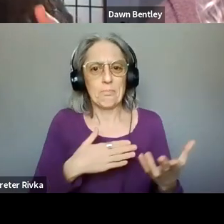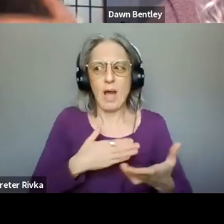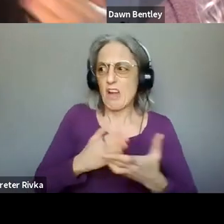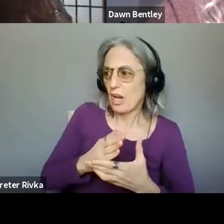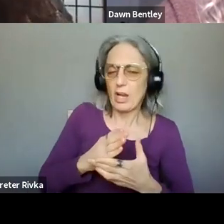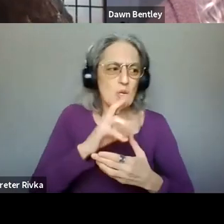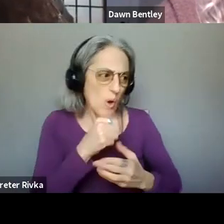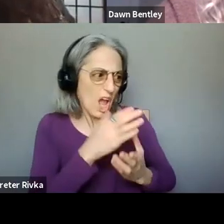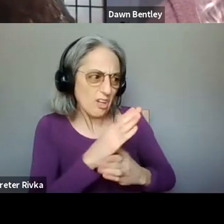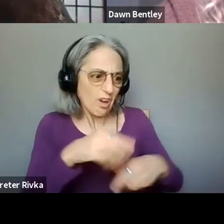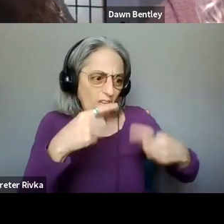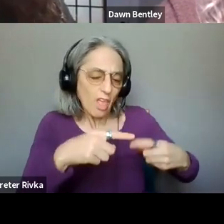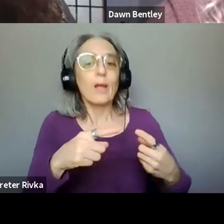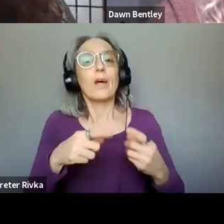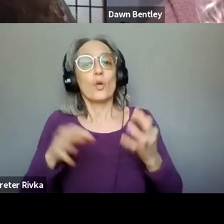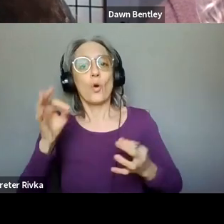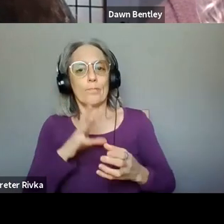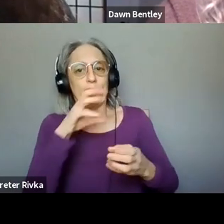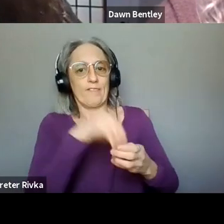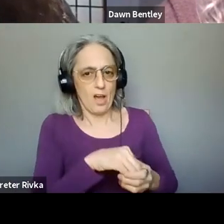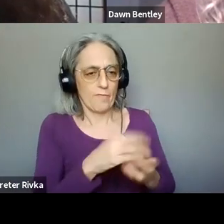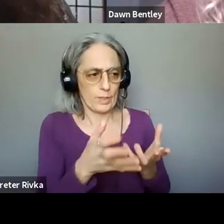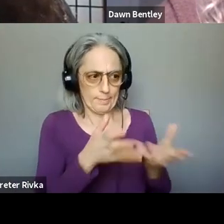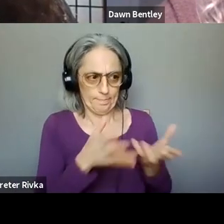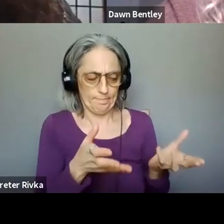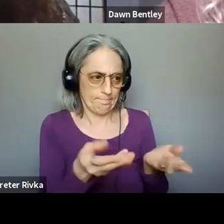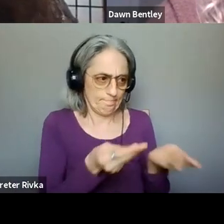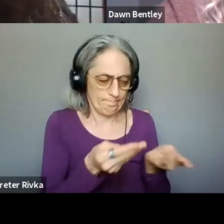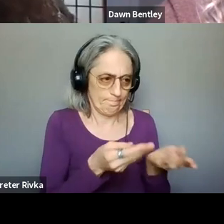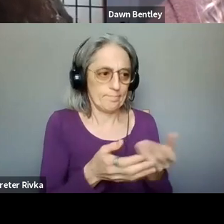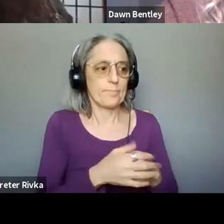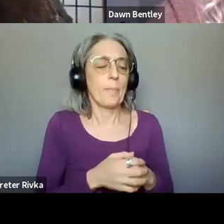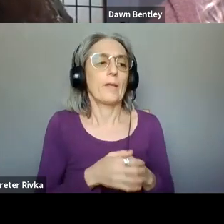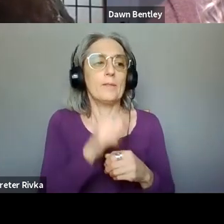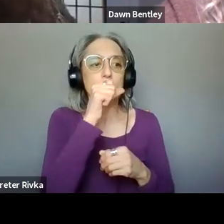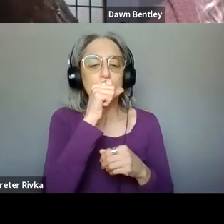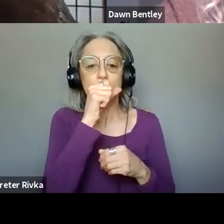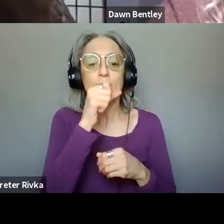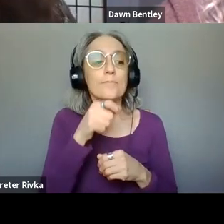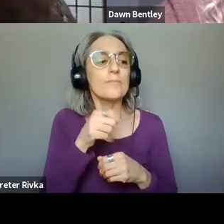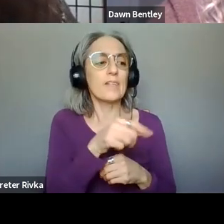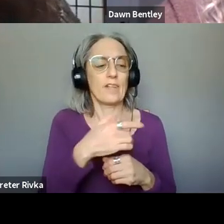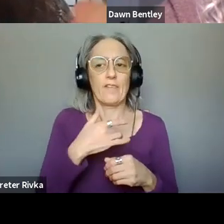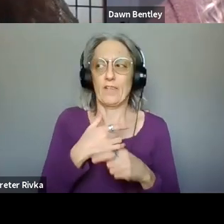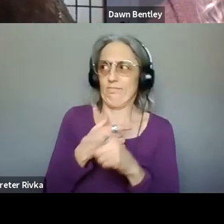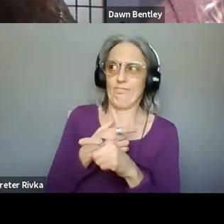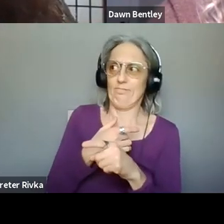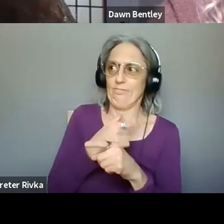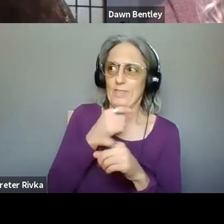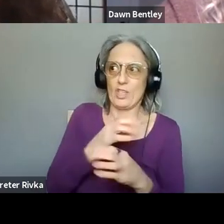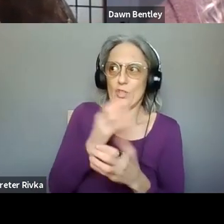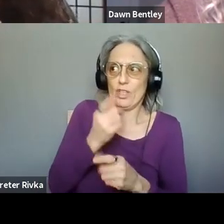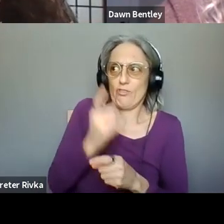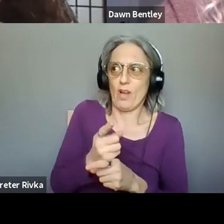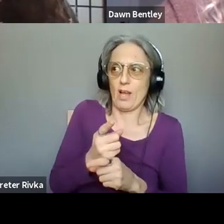that they are no longer being given the rights that they deserve under guardianship, they can go and petition the court and file a complaint to request the court review